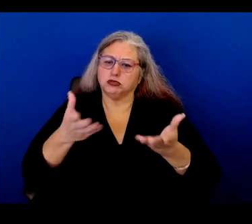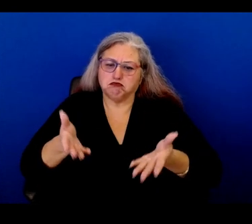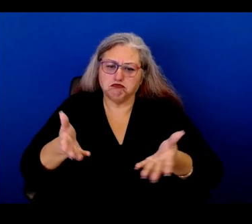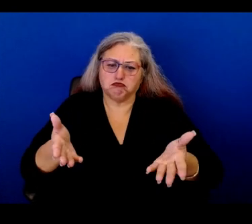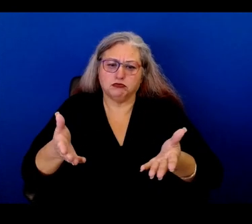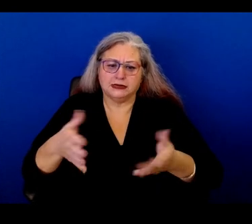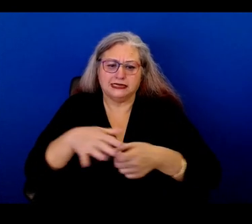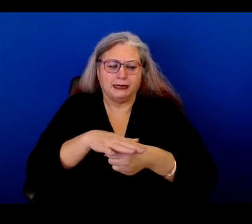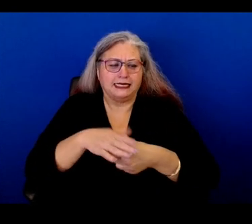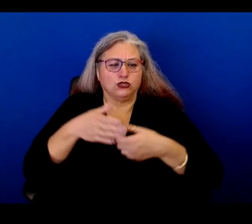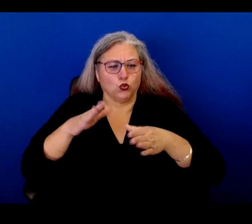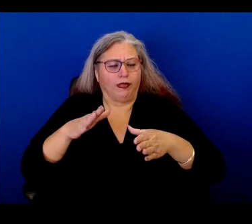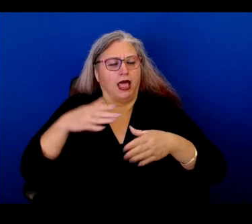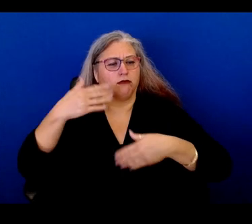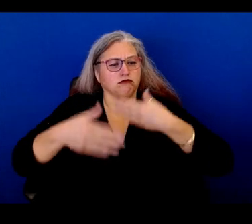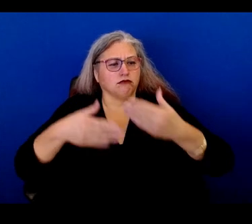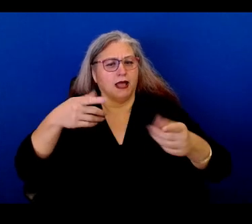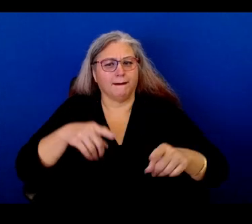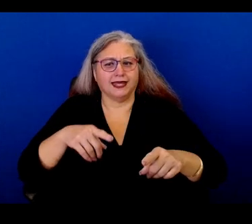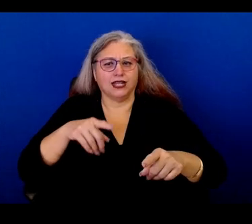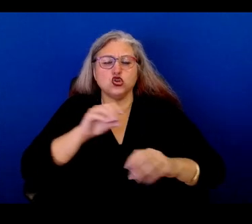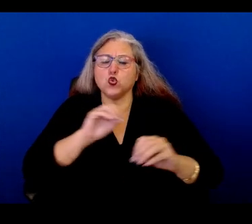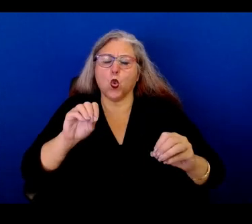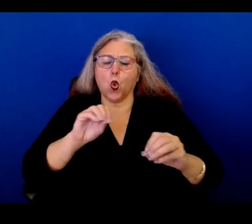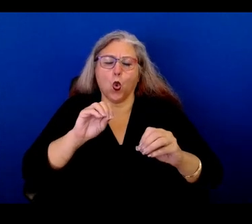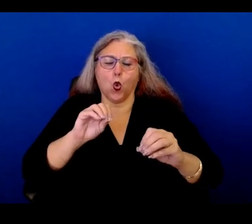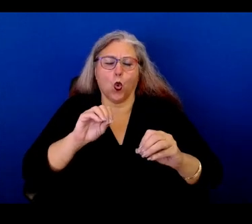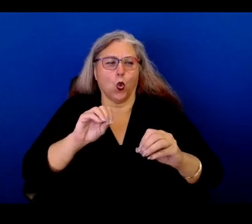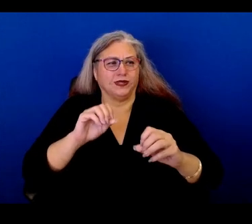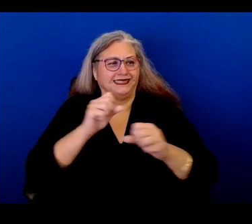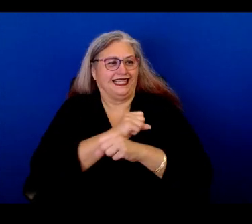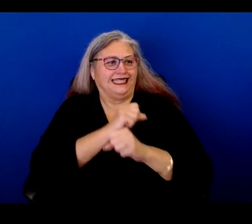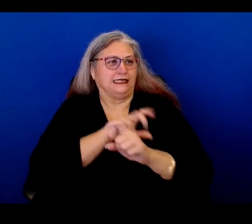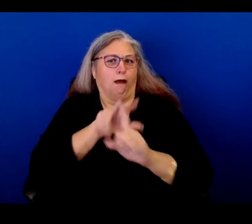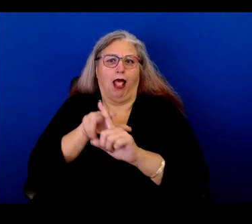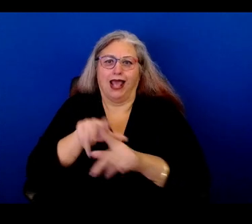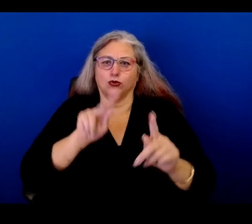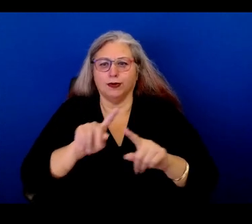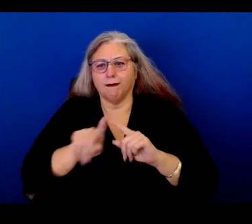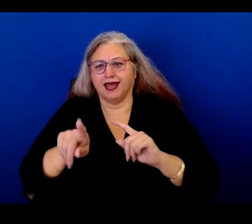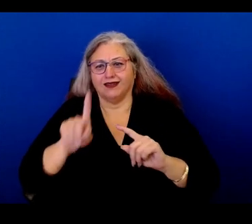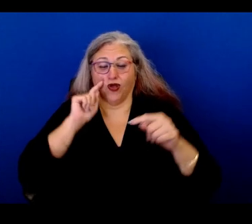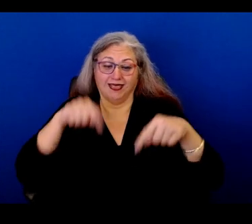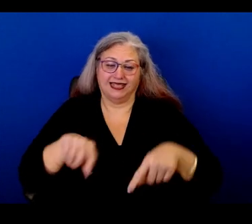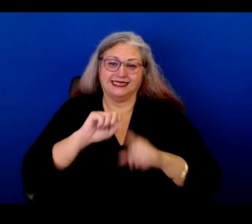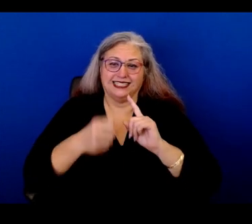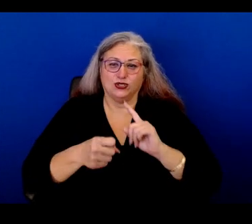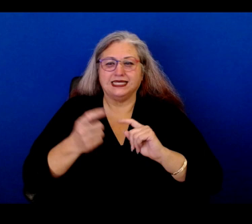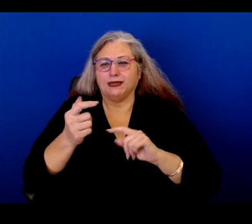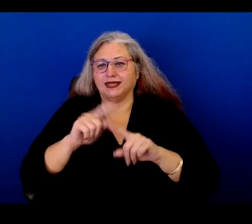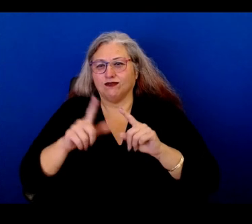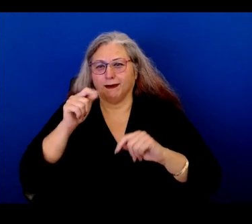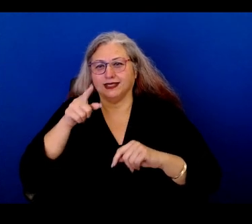for things to happen and change. And people are not statistics. But in this case, I think it's a little, you know, it's a little different